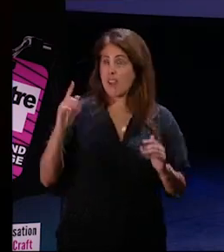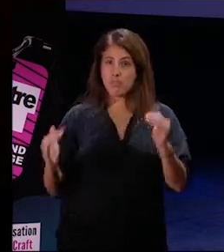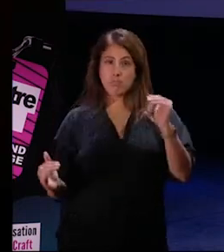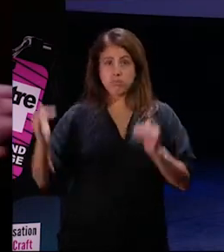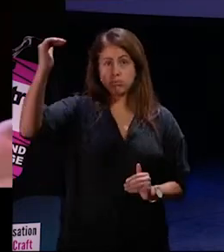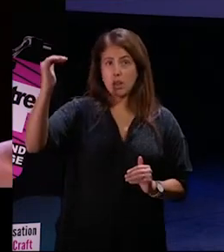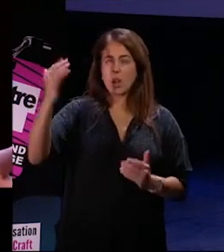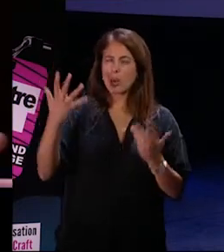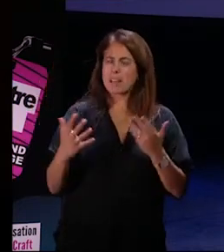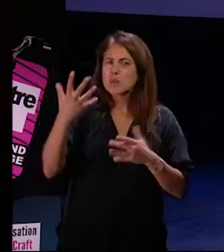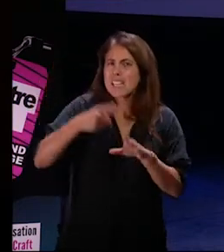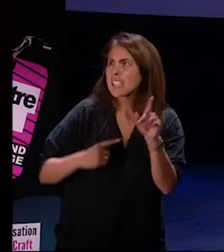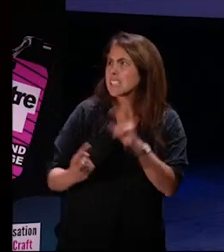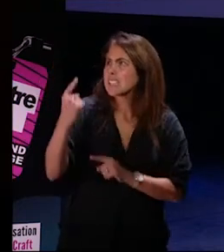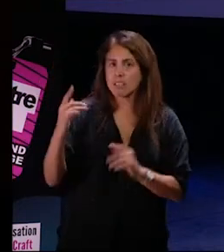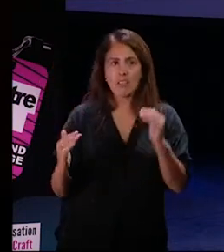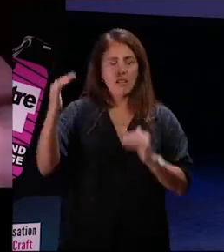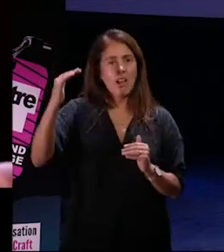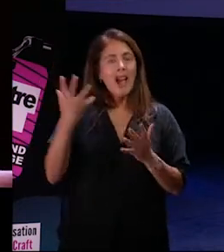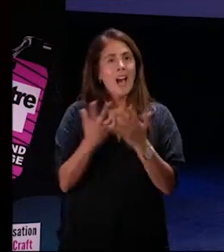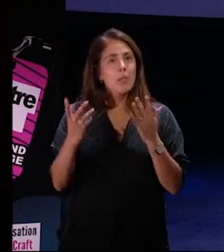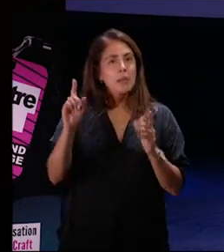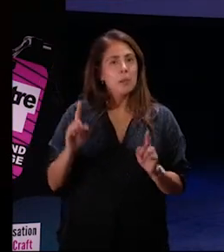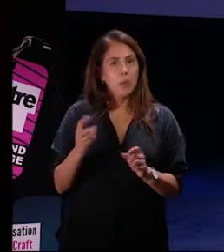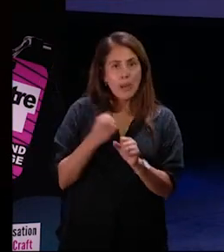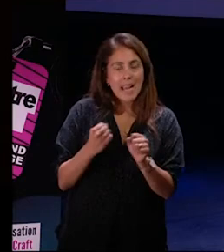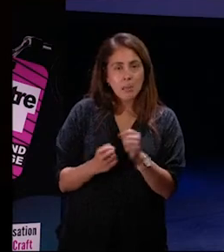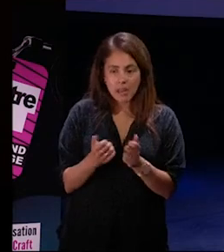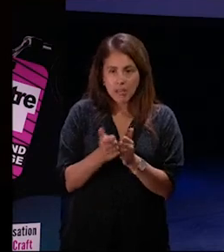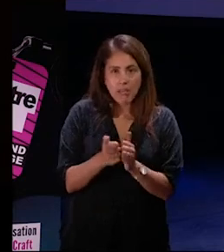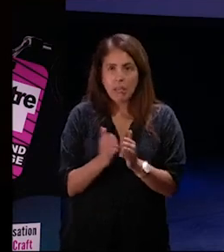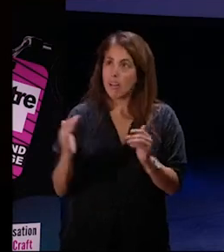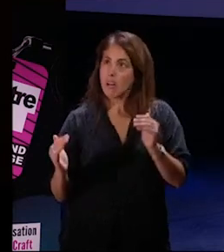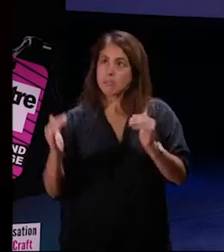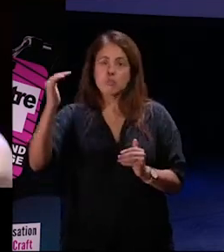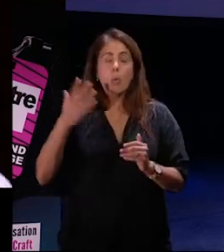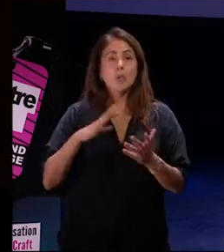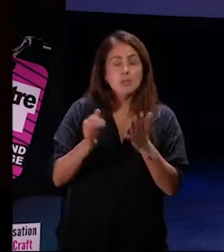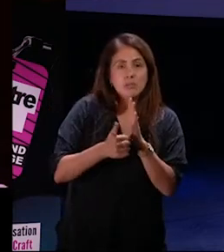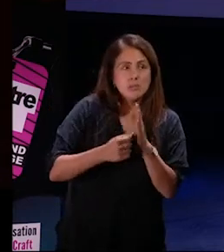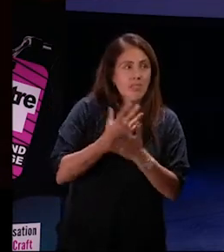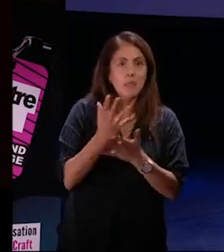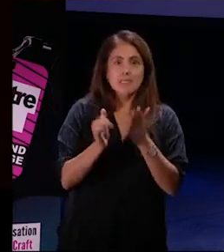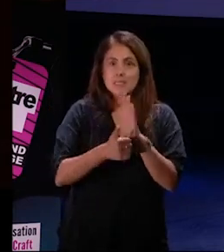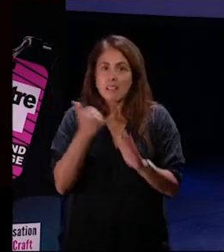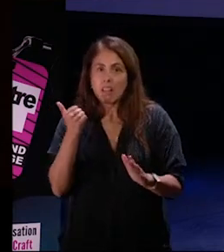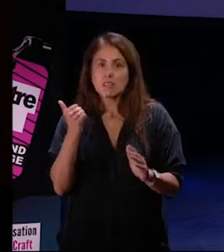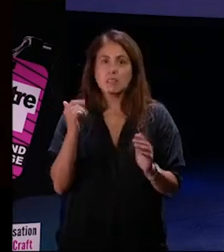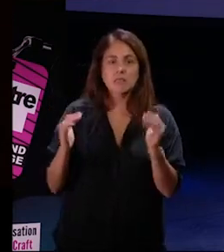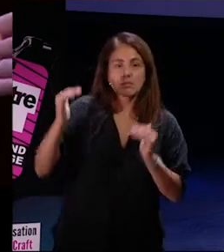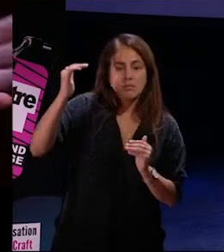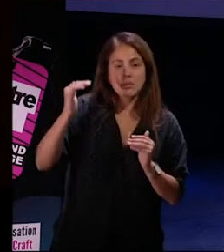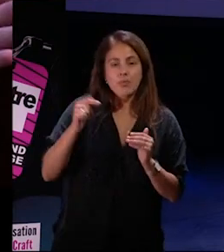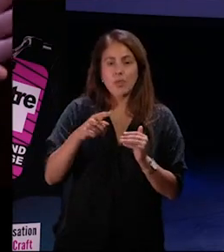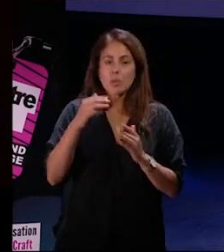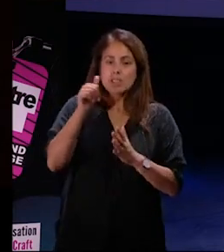look at that and then think about the number of people that are gaming, and therefore the number of people that are starting to develop skills and want to create the games themselves, effectively, once